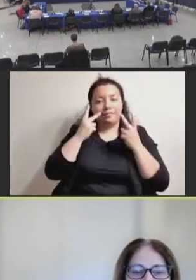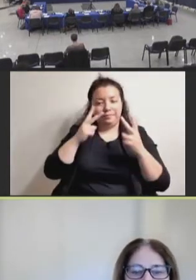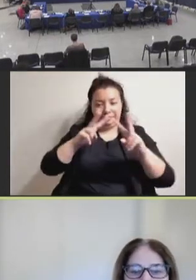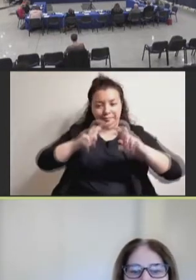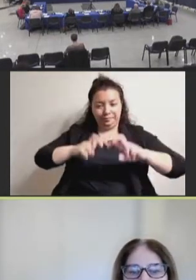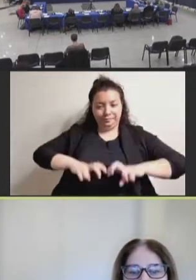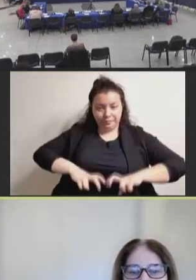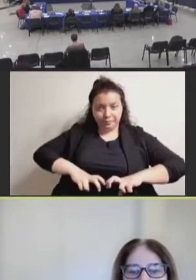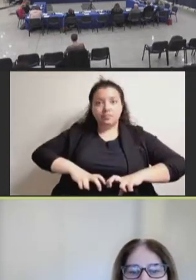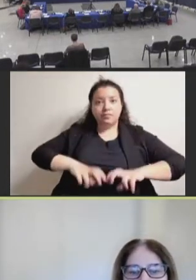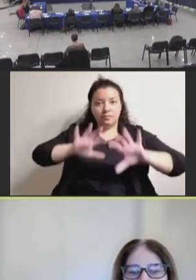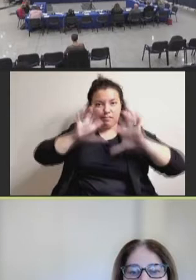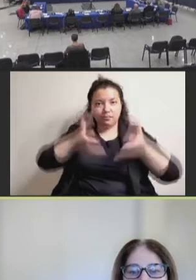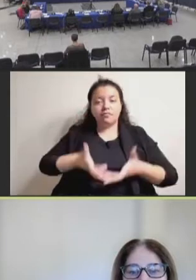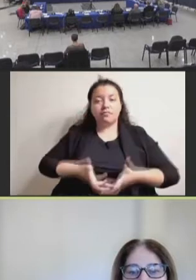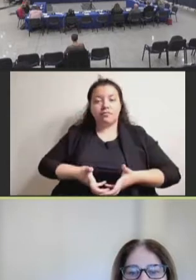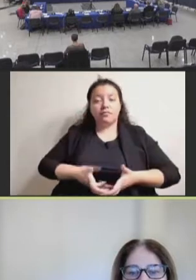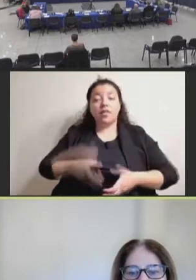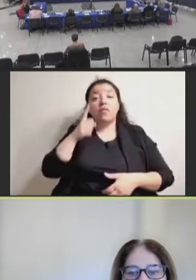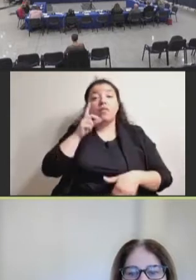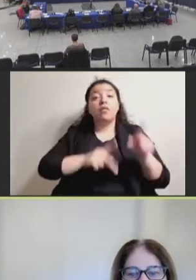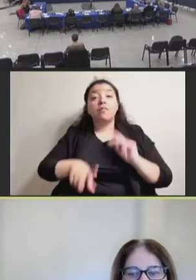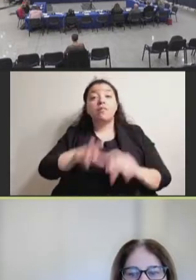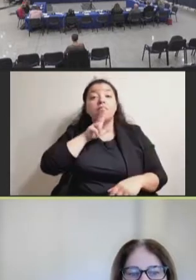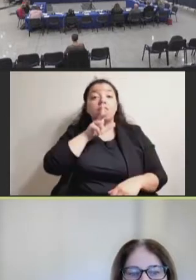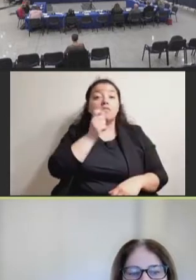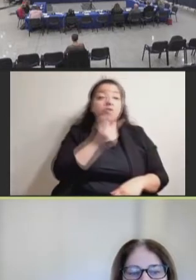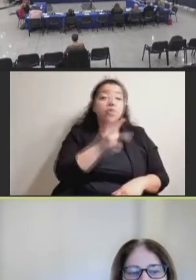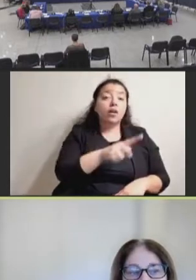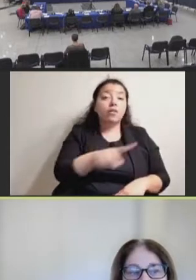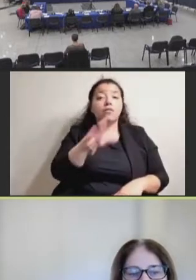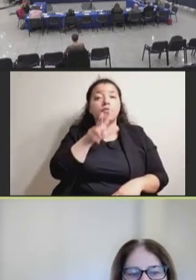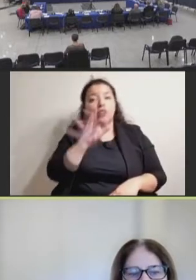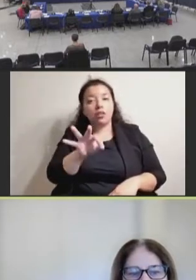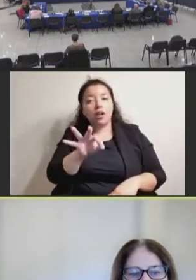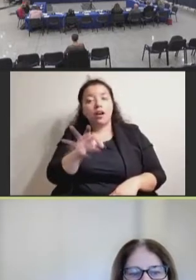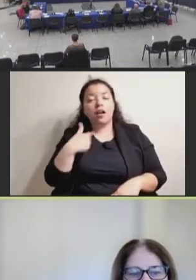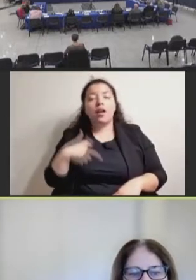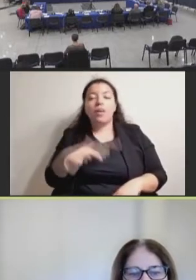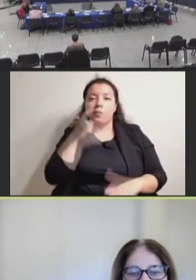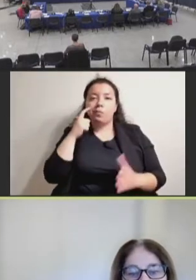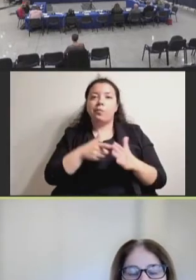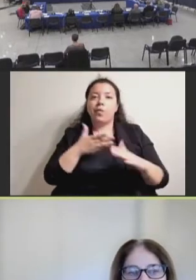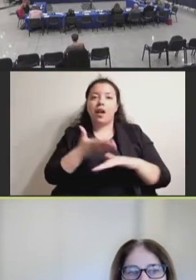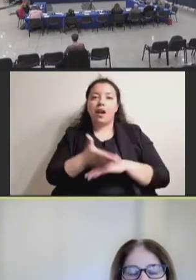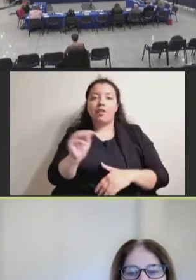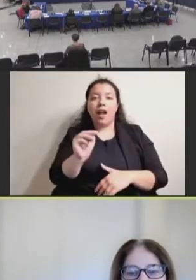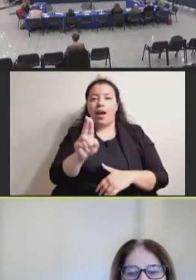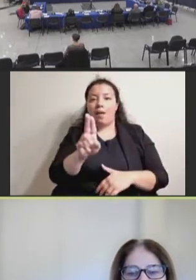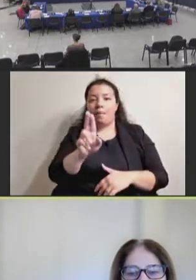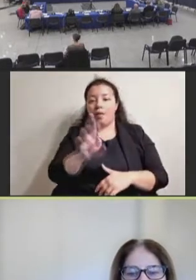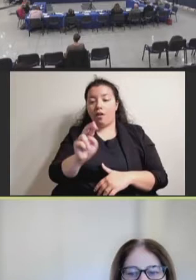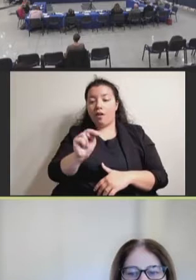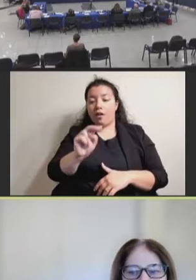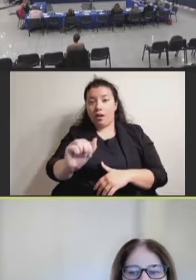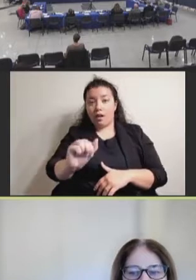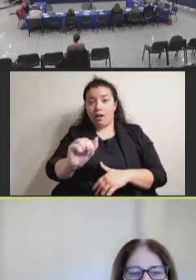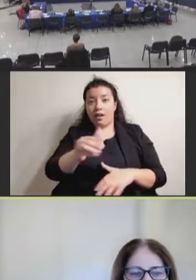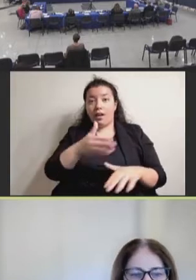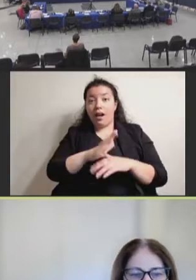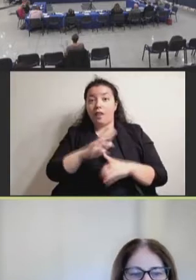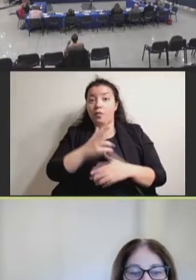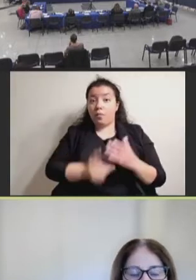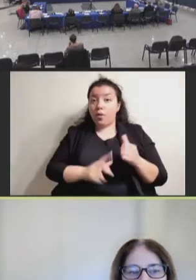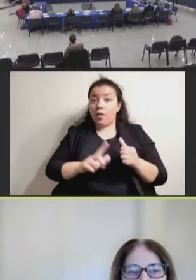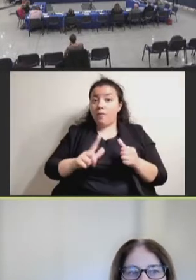to 39 years, myocarditis, pericarditis risk was elevated after mRNA vaccination after both the primary series and the first